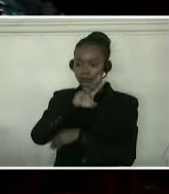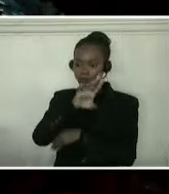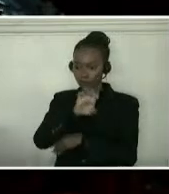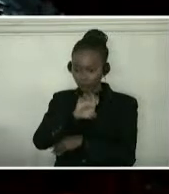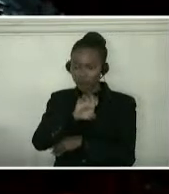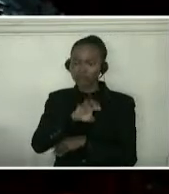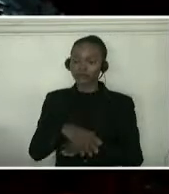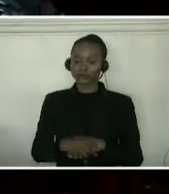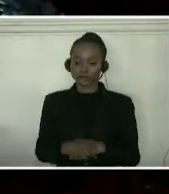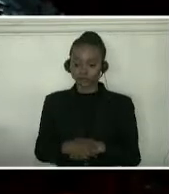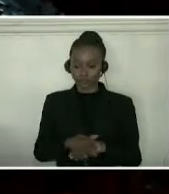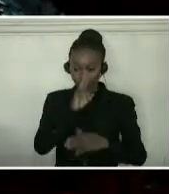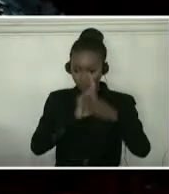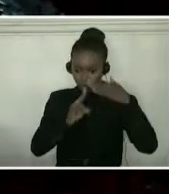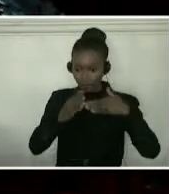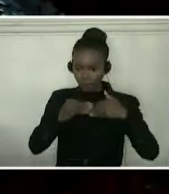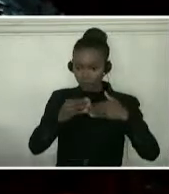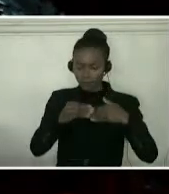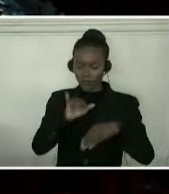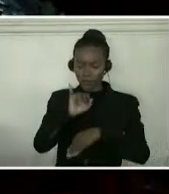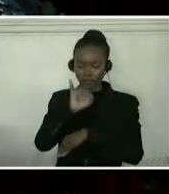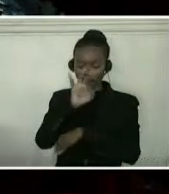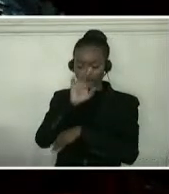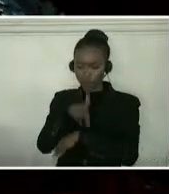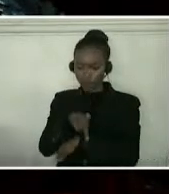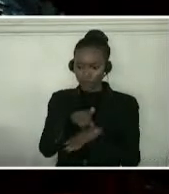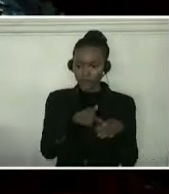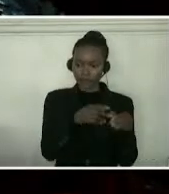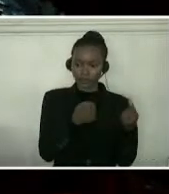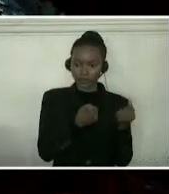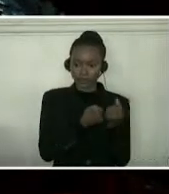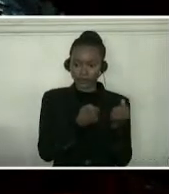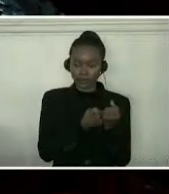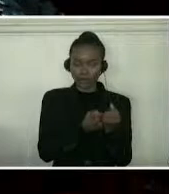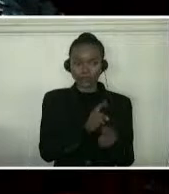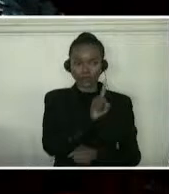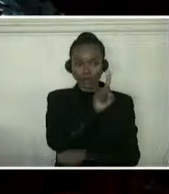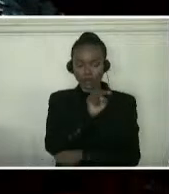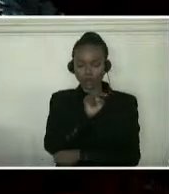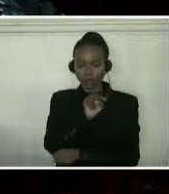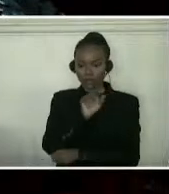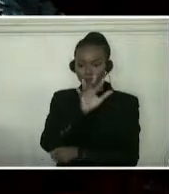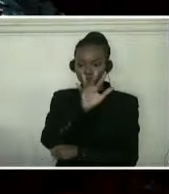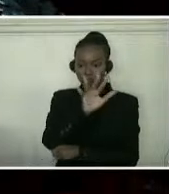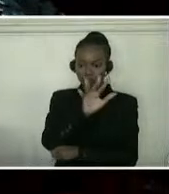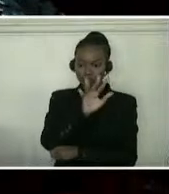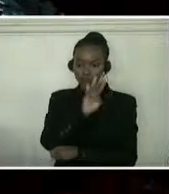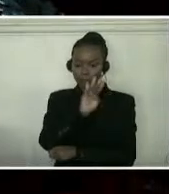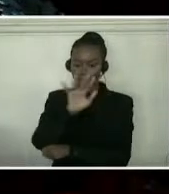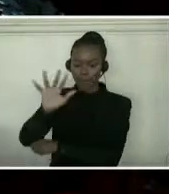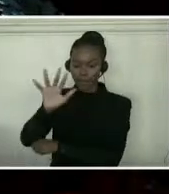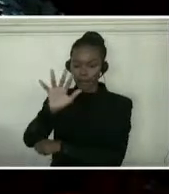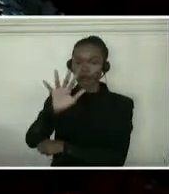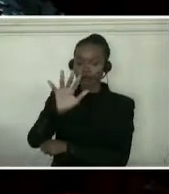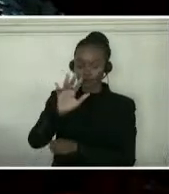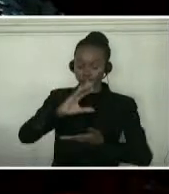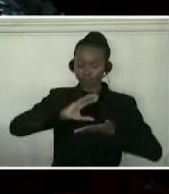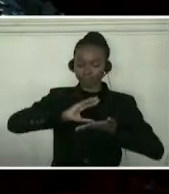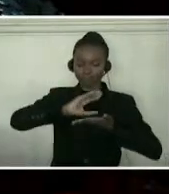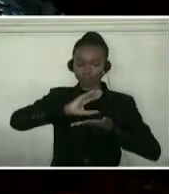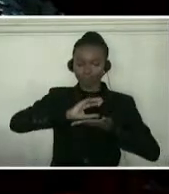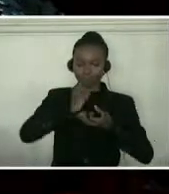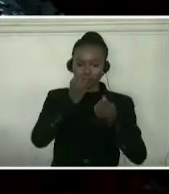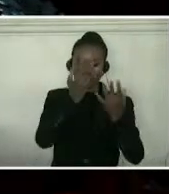honorable members the ifp support the 1.5 billion rent patch at a location for 2020